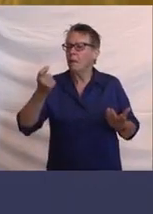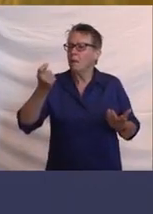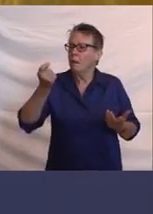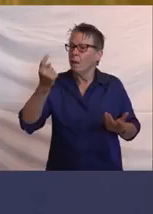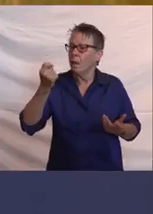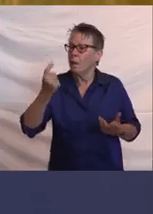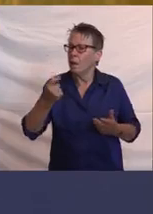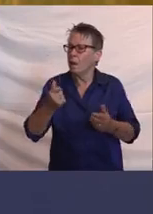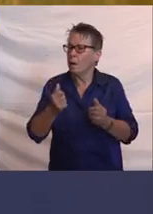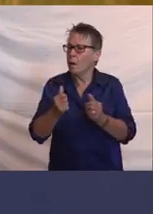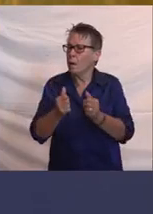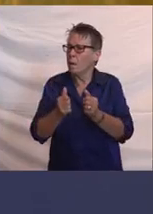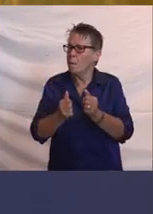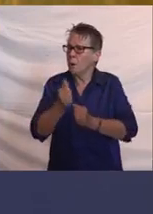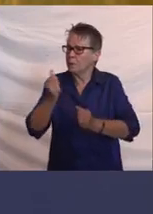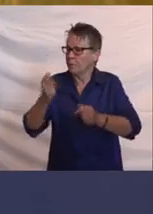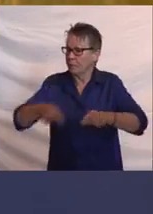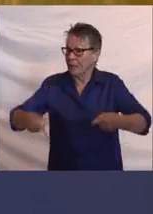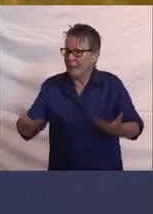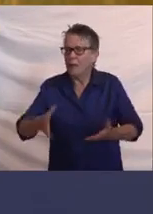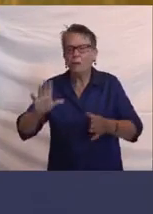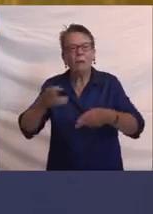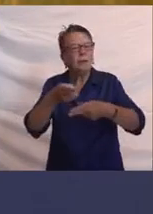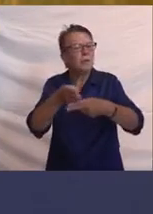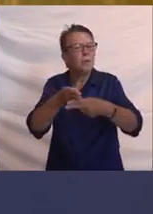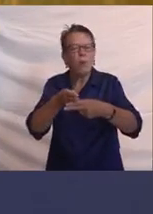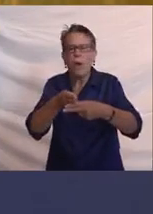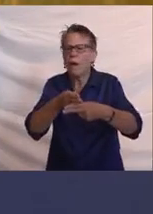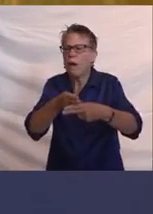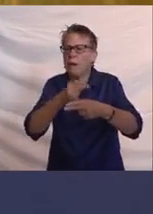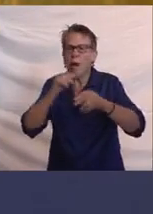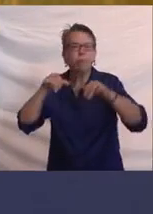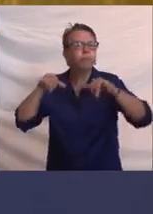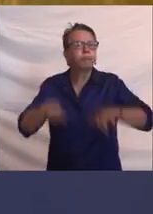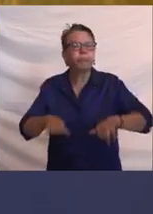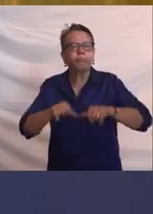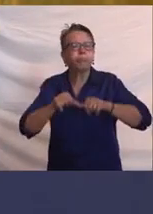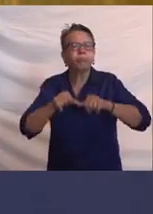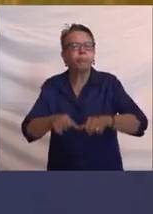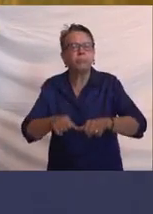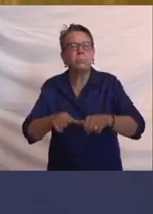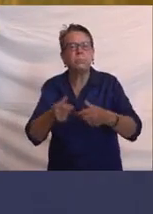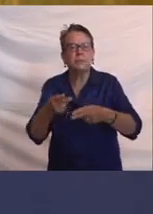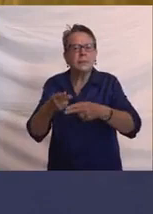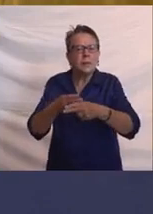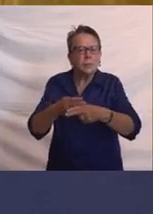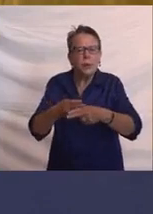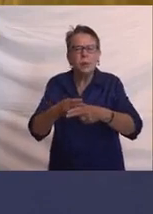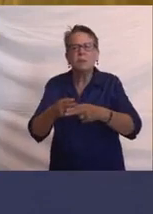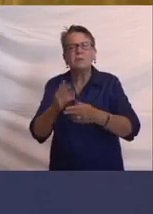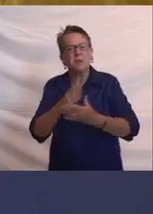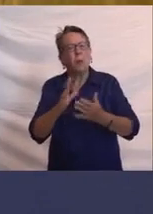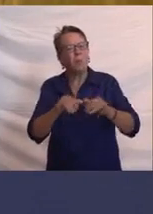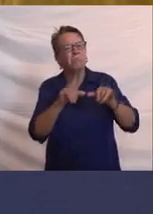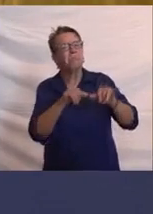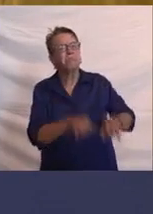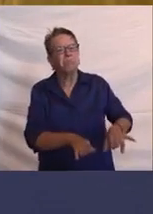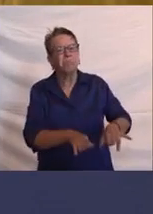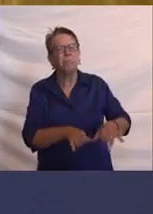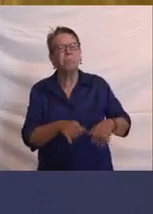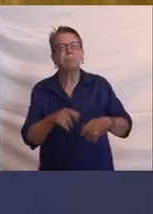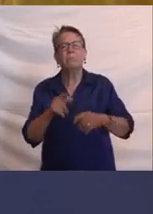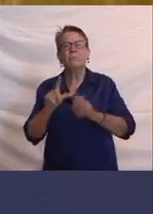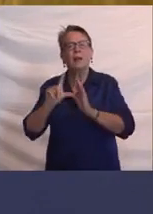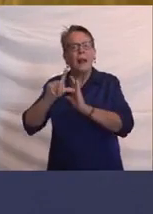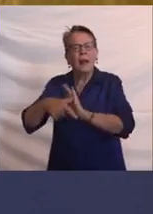ultimately end up staying here, we'll do everything we can to get them settled. Thank you for that. I do think a more comprehensive update at some point in